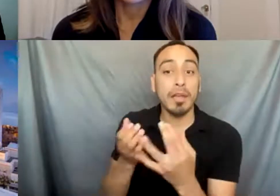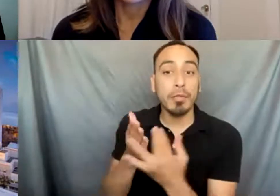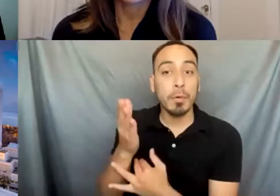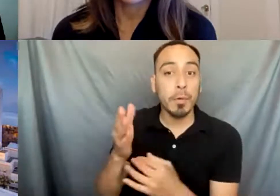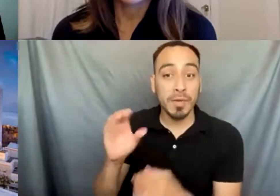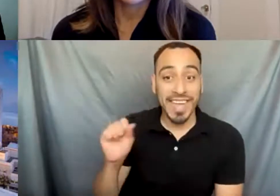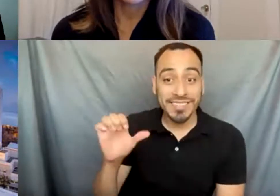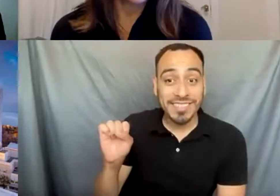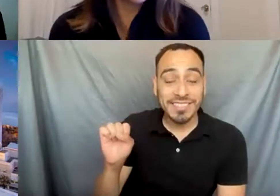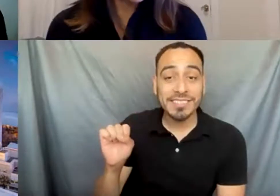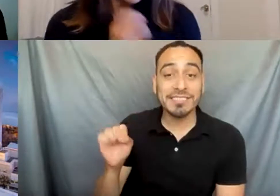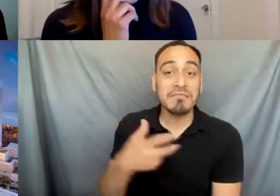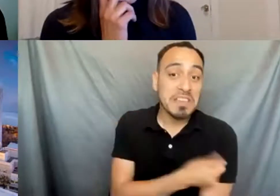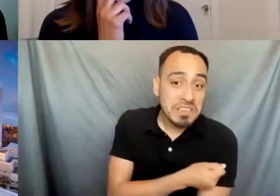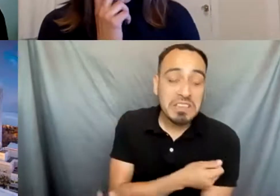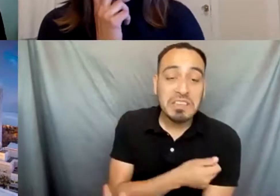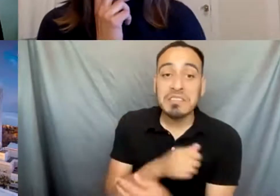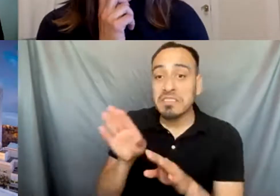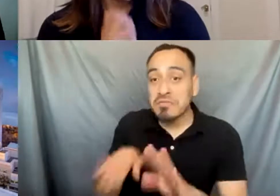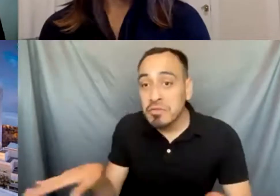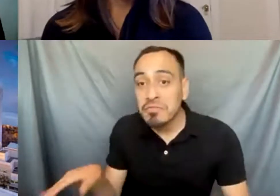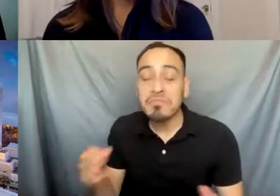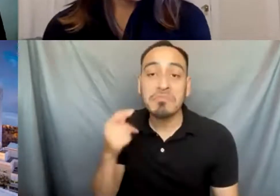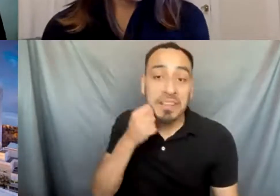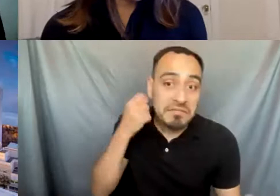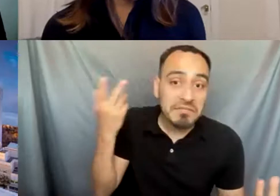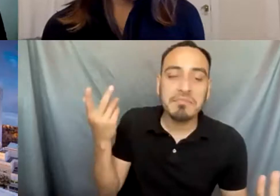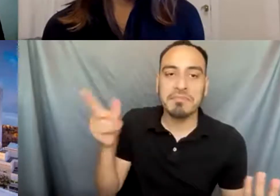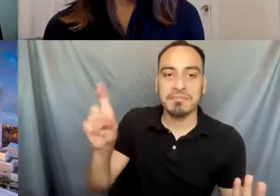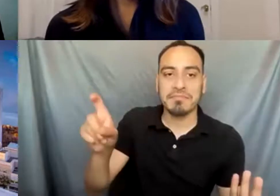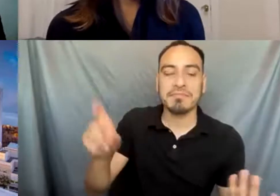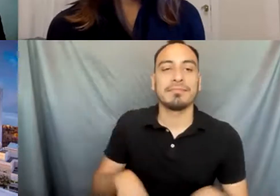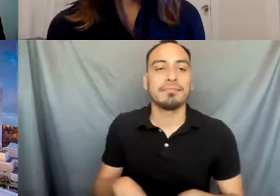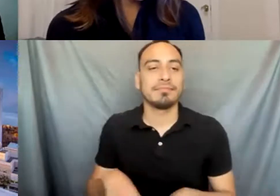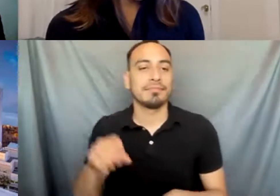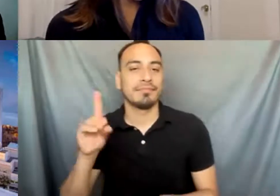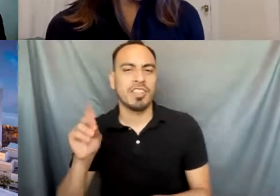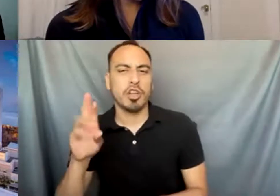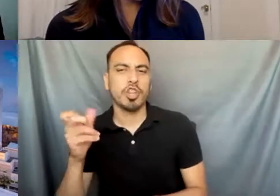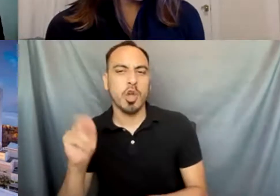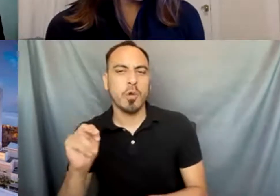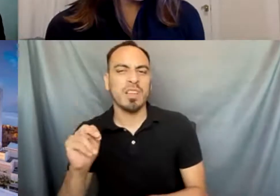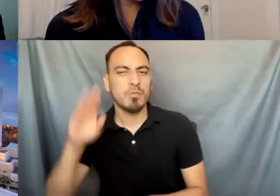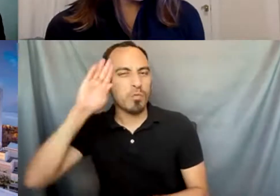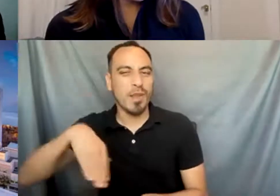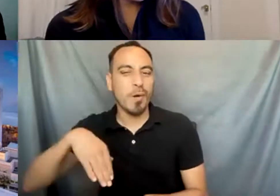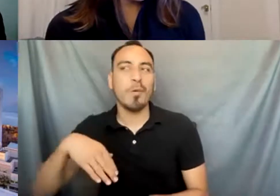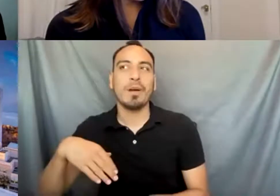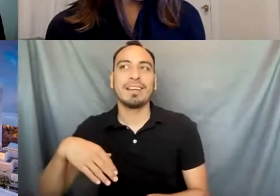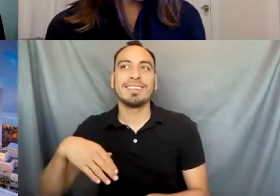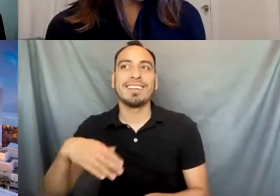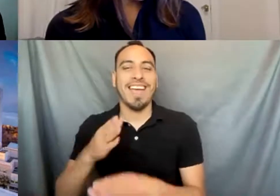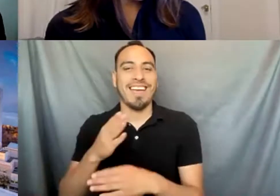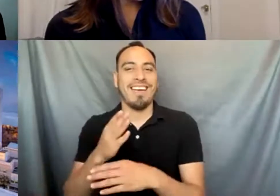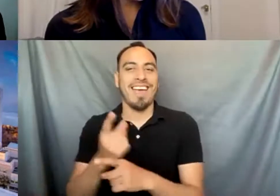Yeah, I think we know that people are, the average age is about